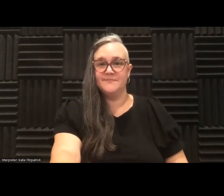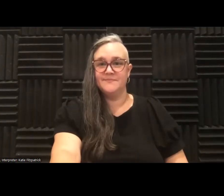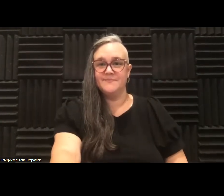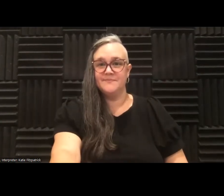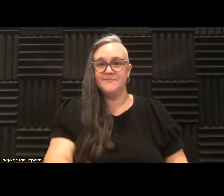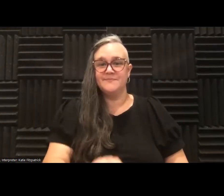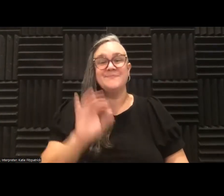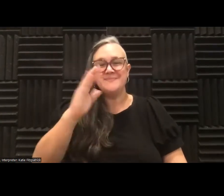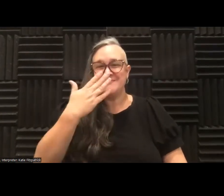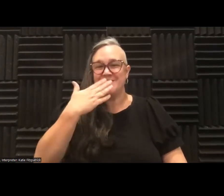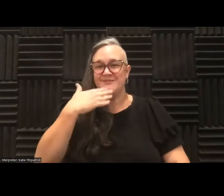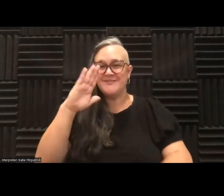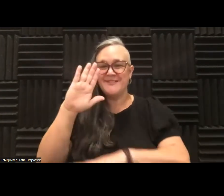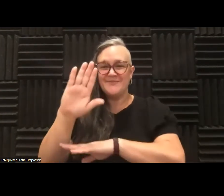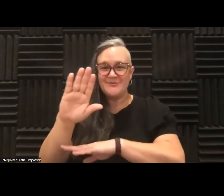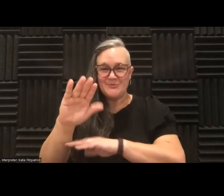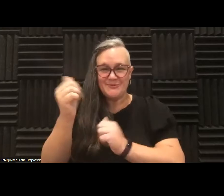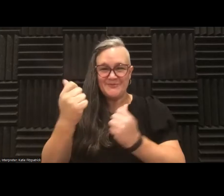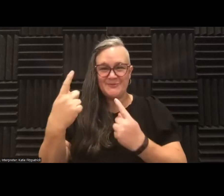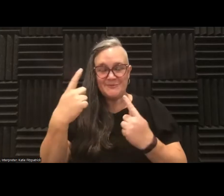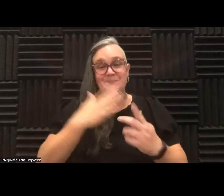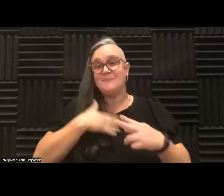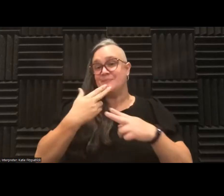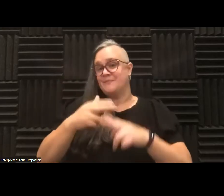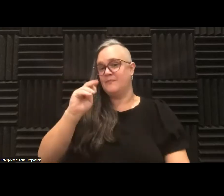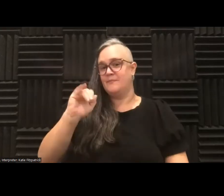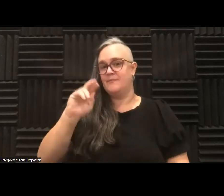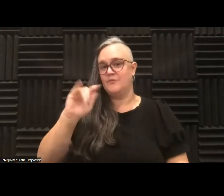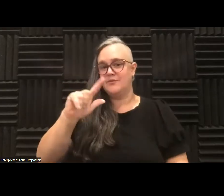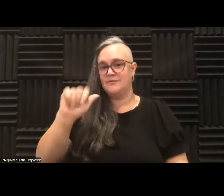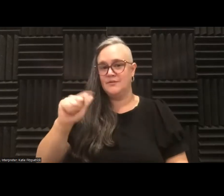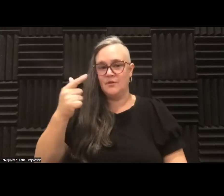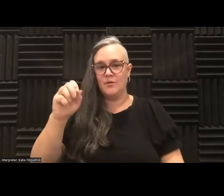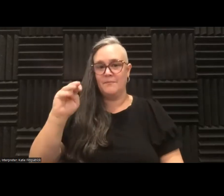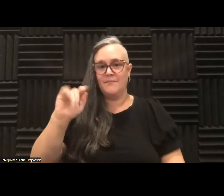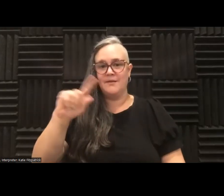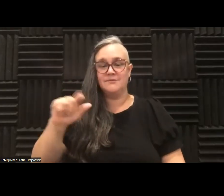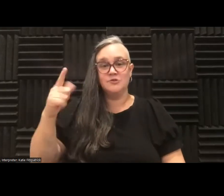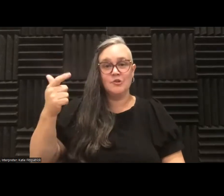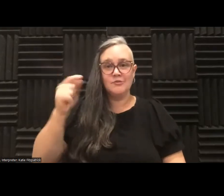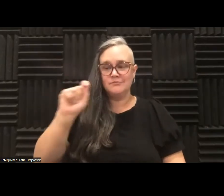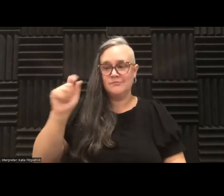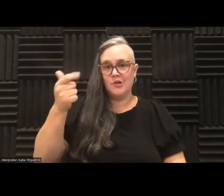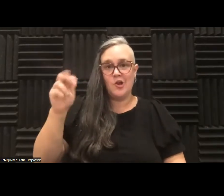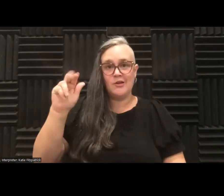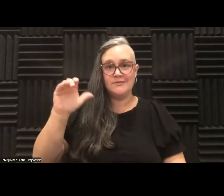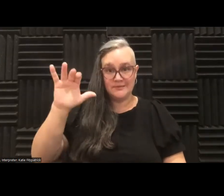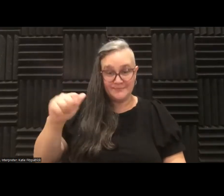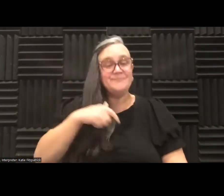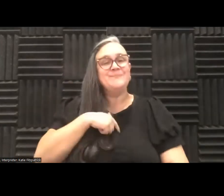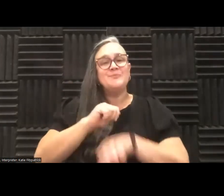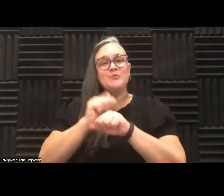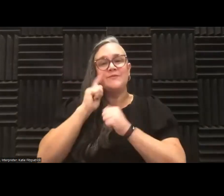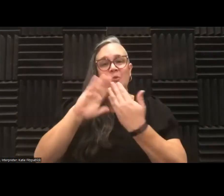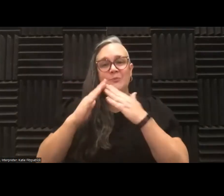Good afternoon, everyone. My name is Marissa Gomez Garcia, and I work in the Community Engagement and